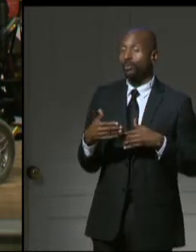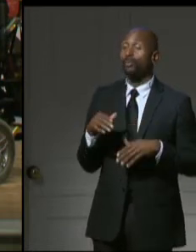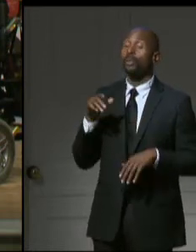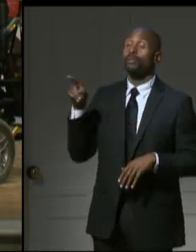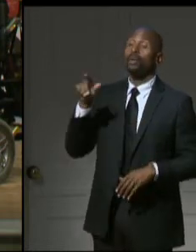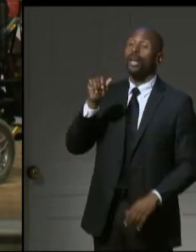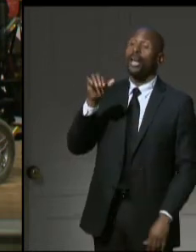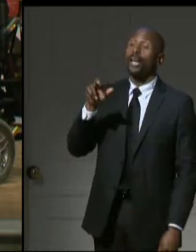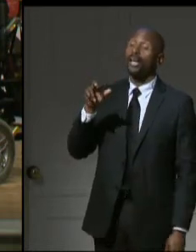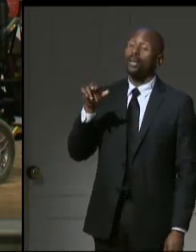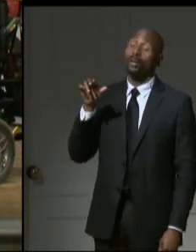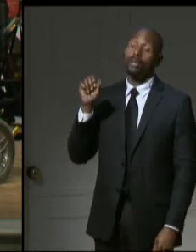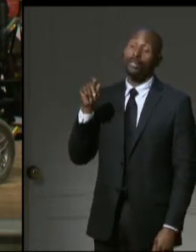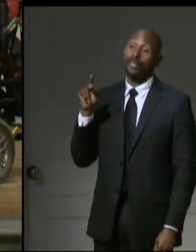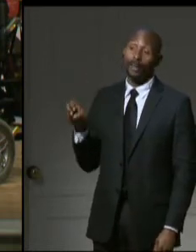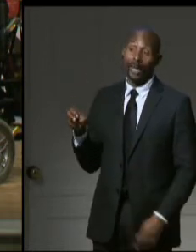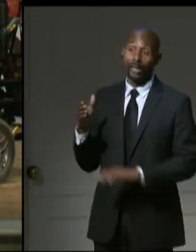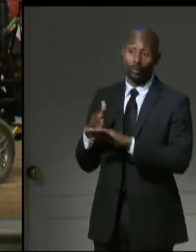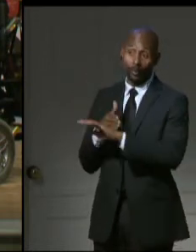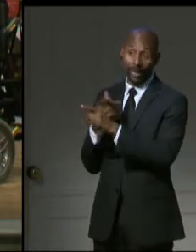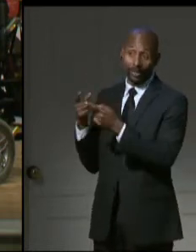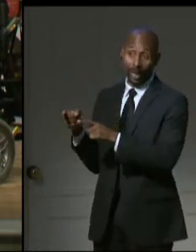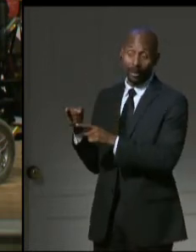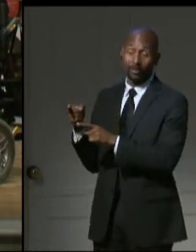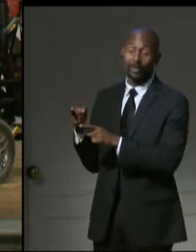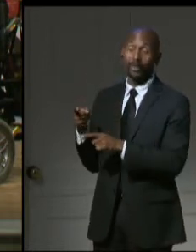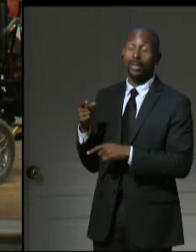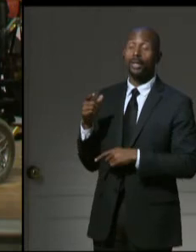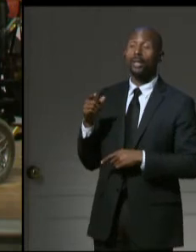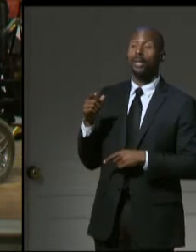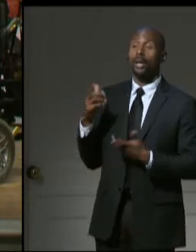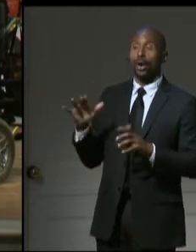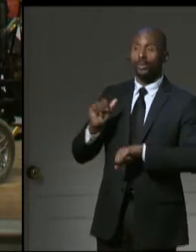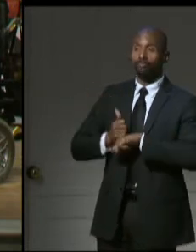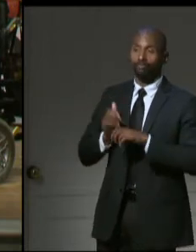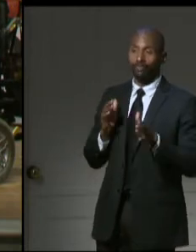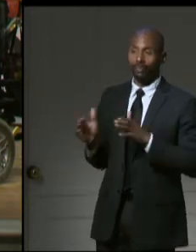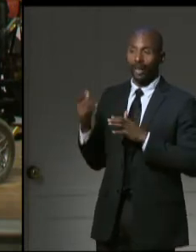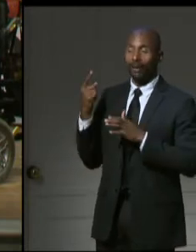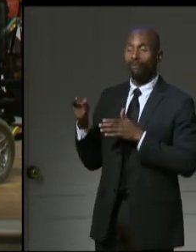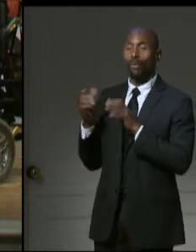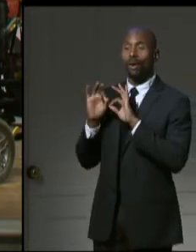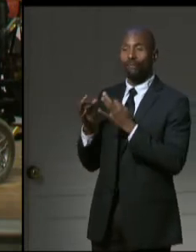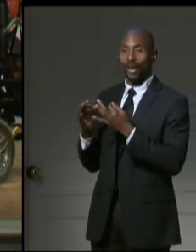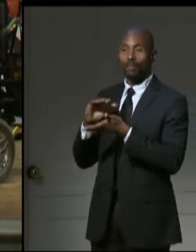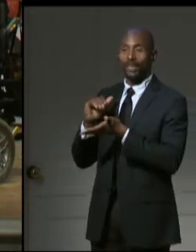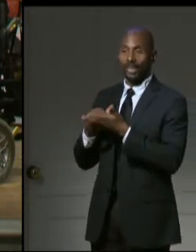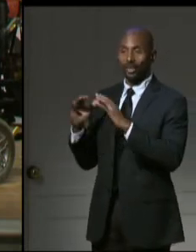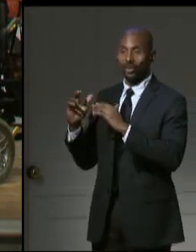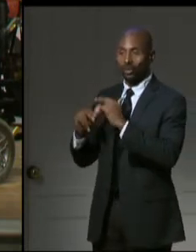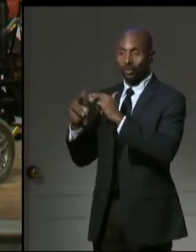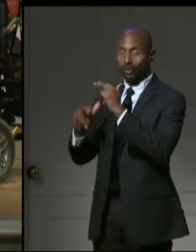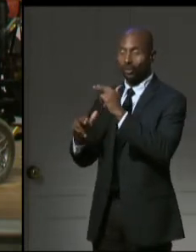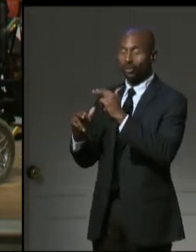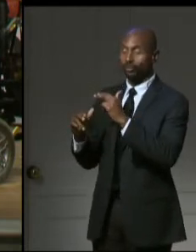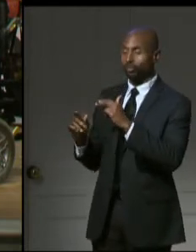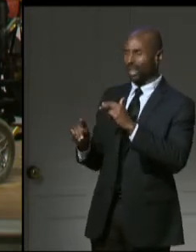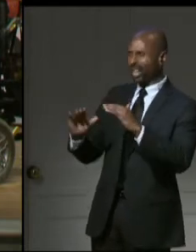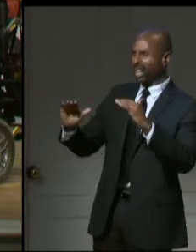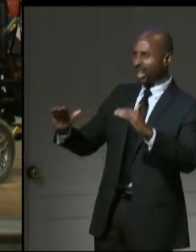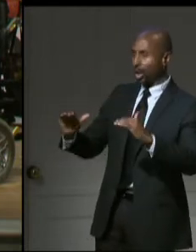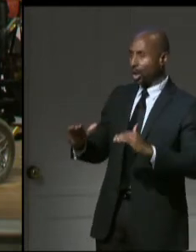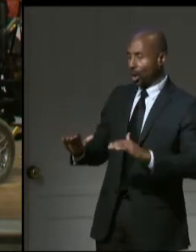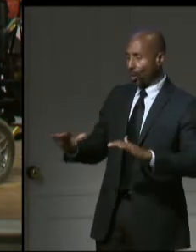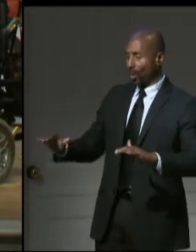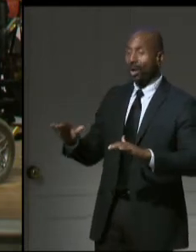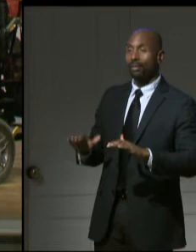Space renovation, the plan is for the family center that'll be in the lower level, that there'll